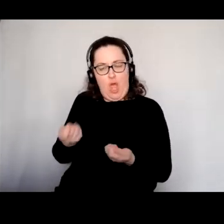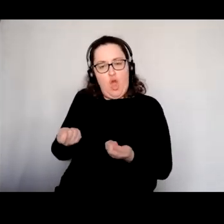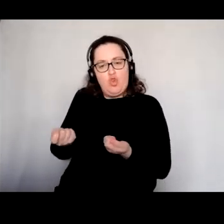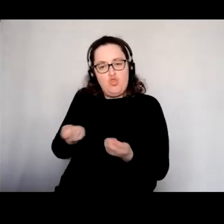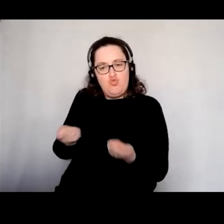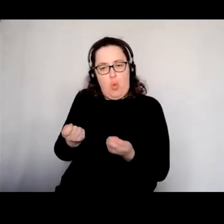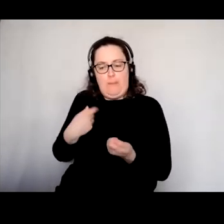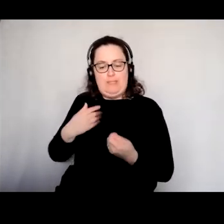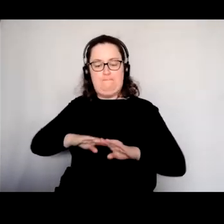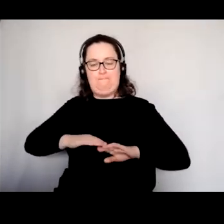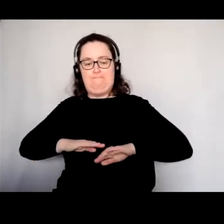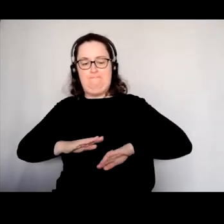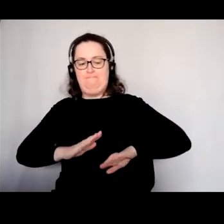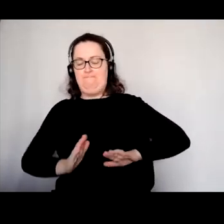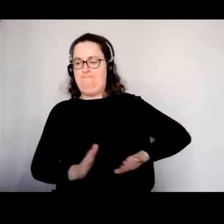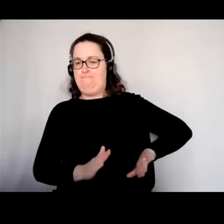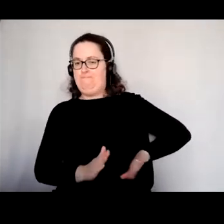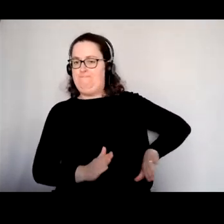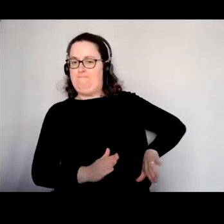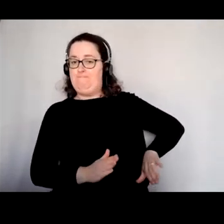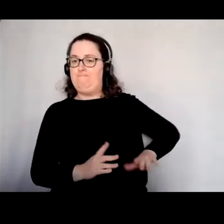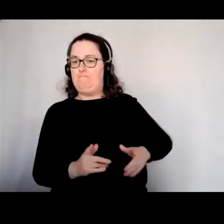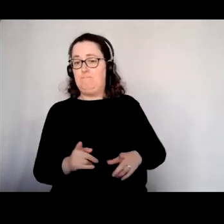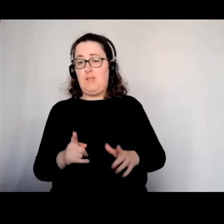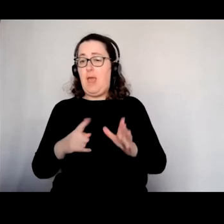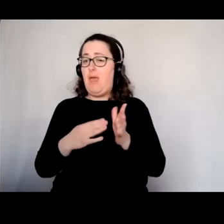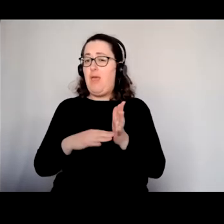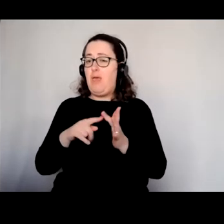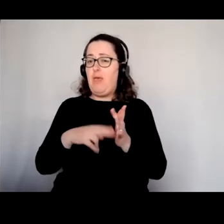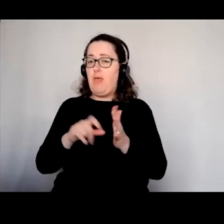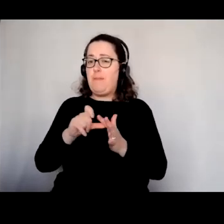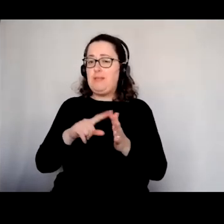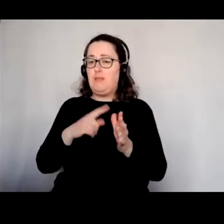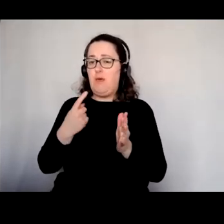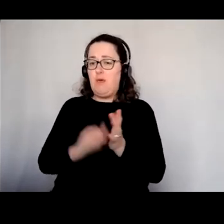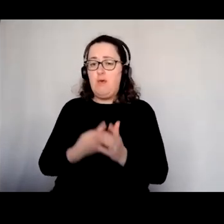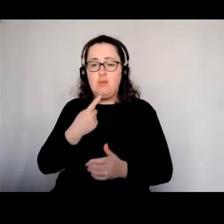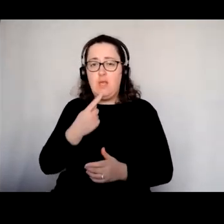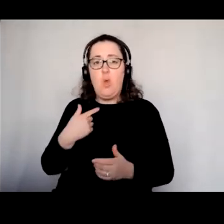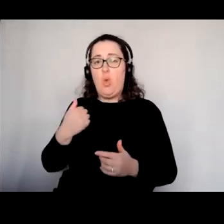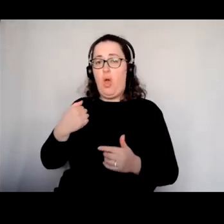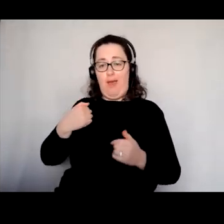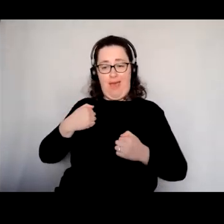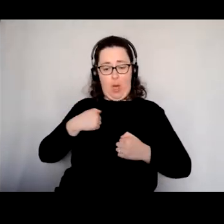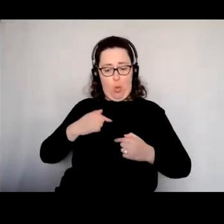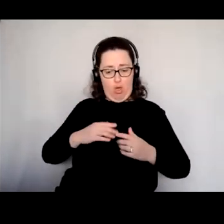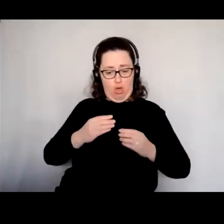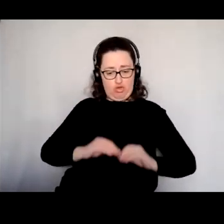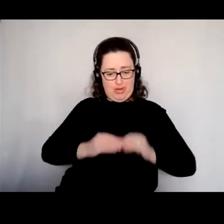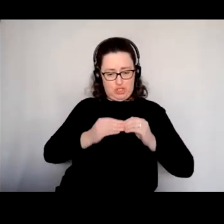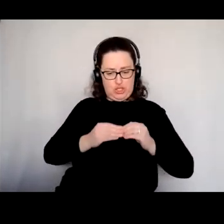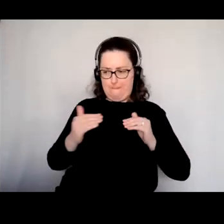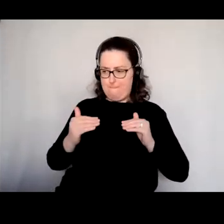firmly keep us out until, like Aminda says, you know, one of us matches their agenda, which they want